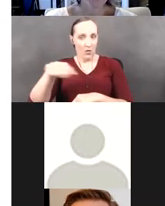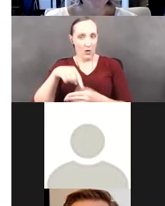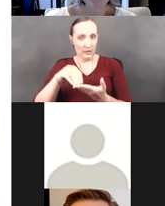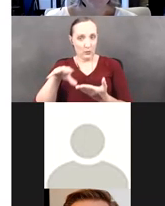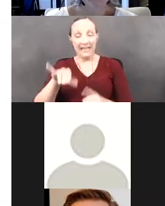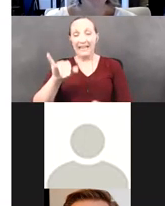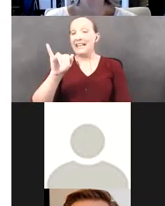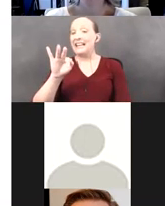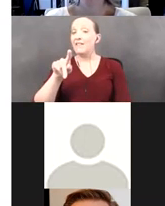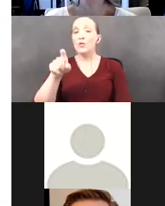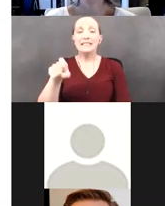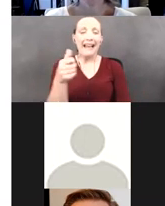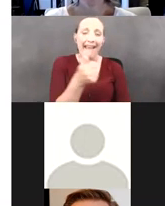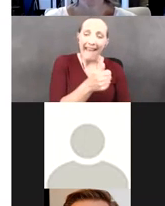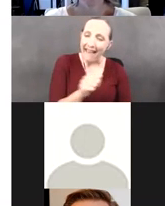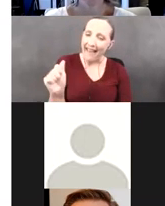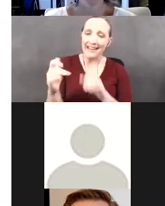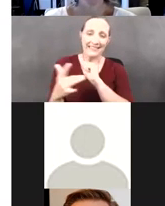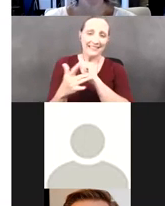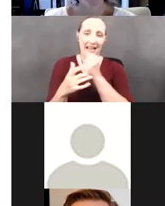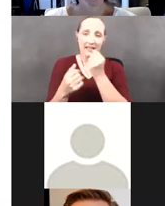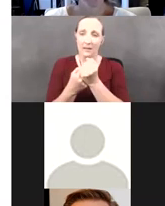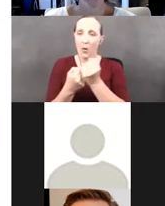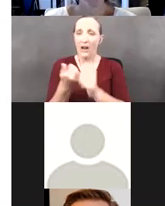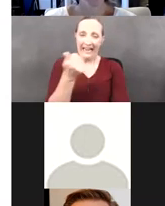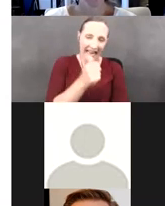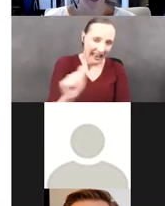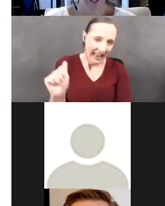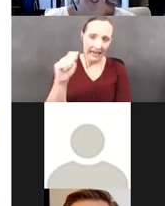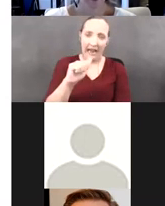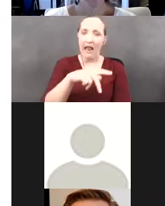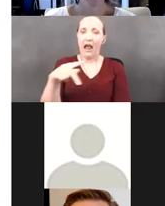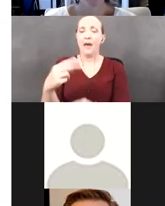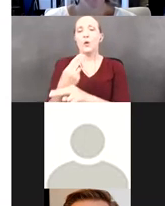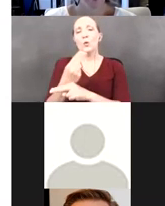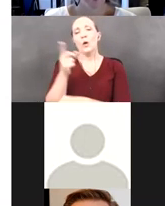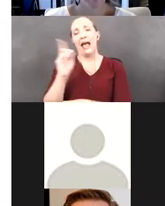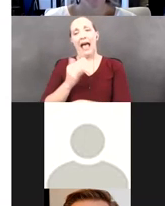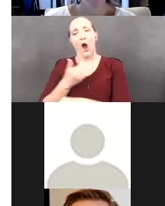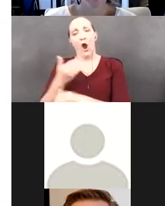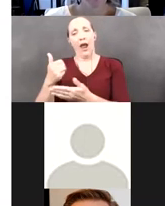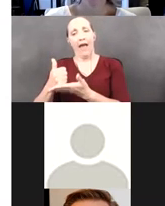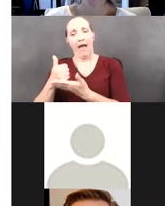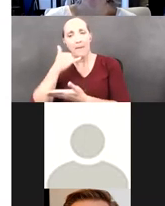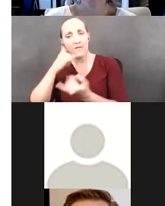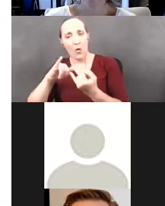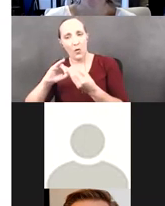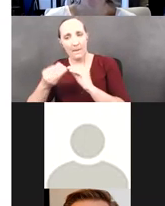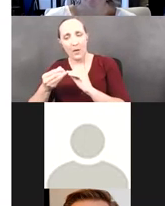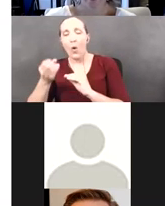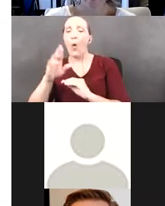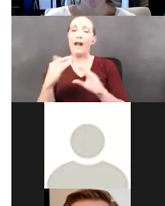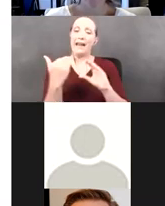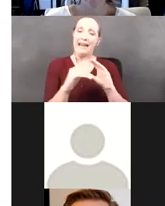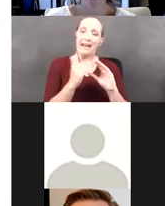los, any a technical los alumnos. support with Pero any of si the necesita apps, alguna please ayuda reach out to our técnico con las helpline aplicaciones, or por email your favor, child's comuníquese teacher con la línea to de get extra